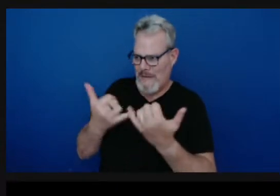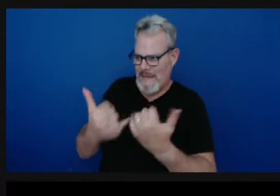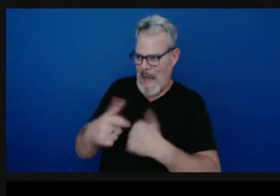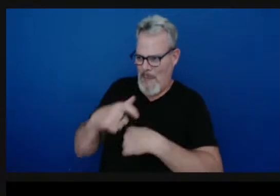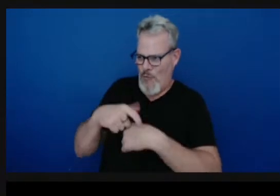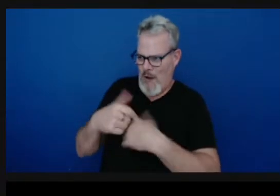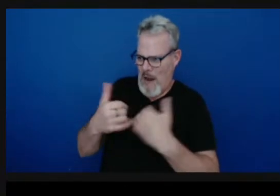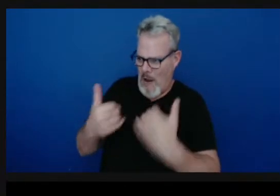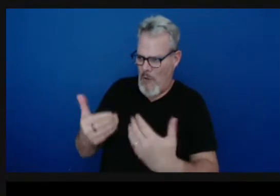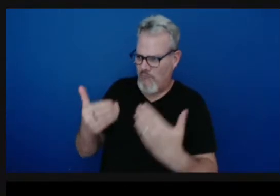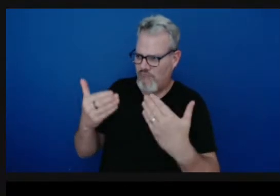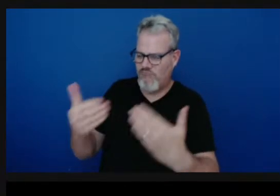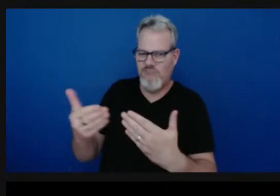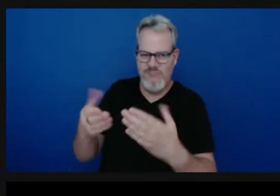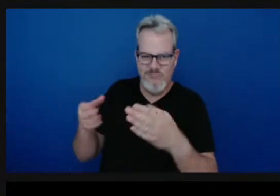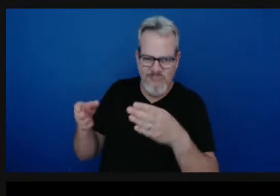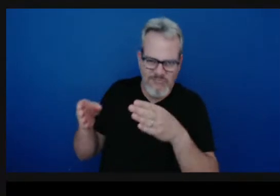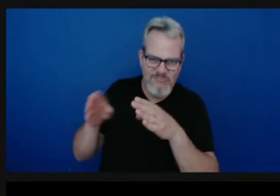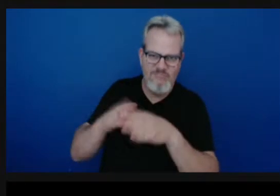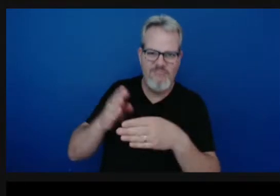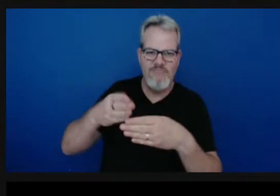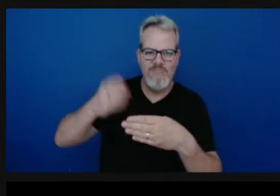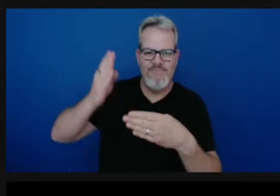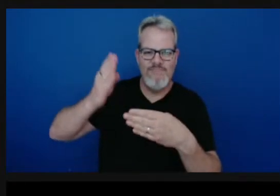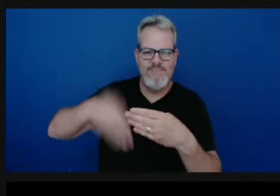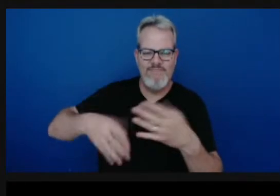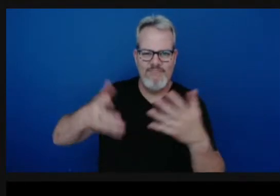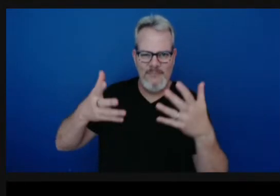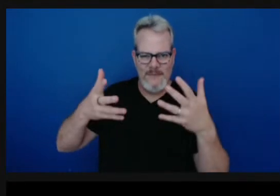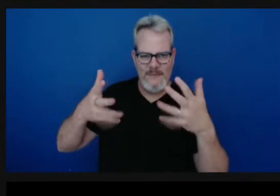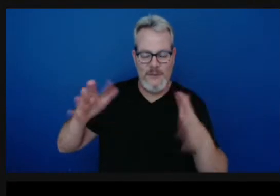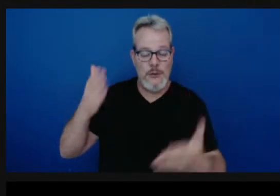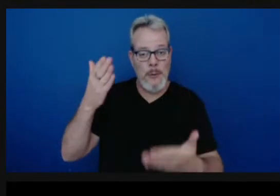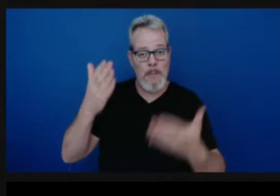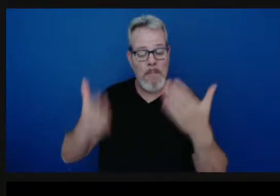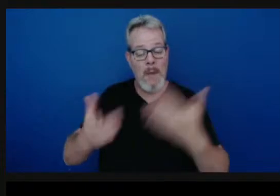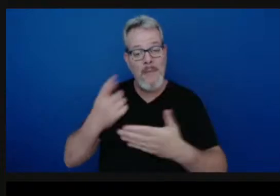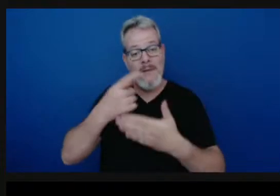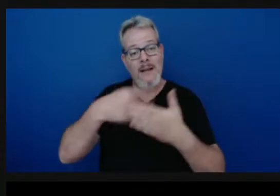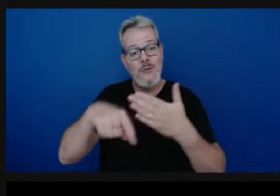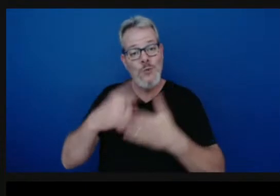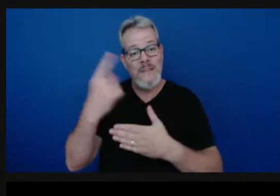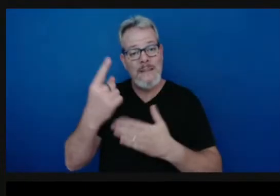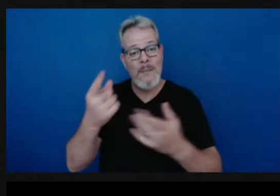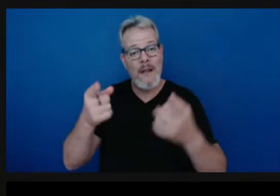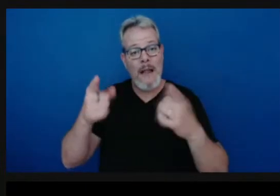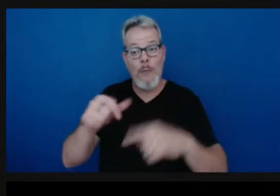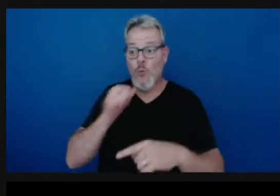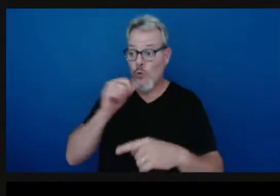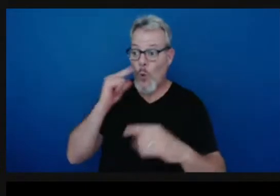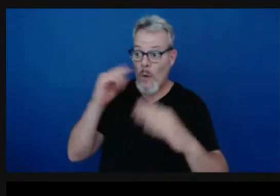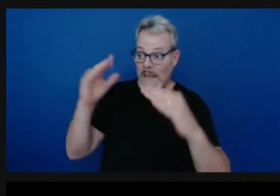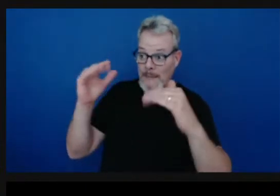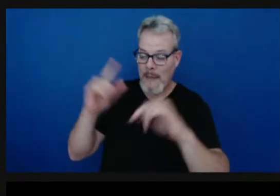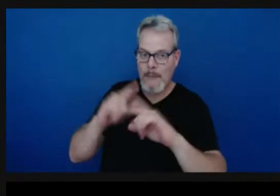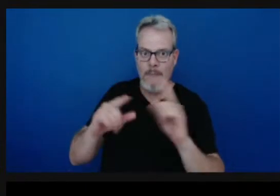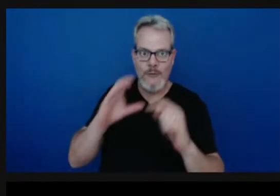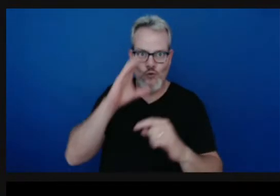something happens. Maybe we don't expect it, but you never know. Stranger things have happened. I mean, we just went through